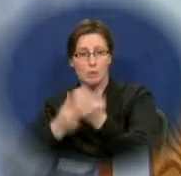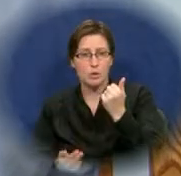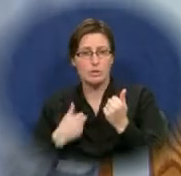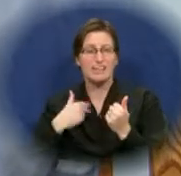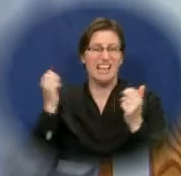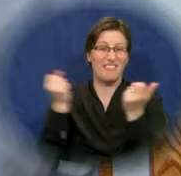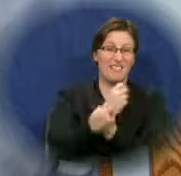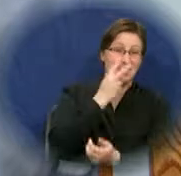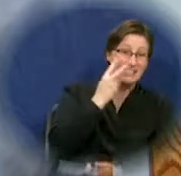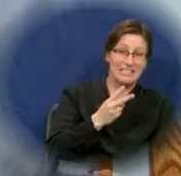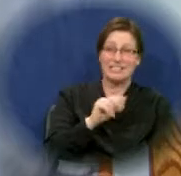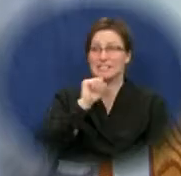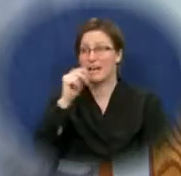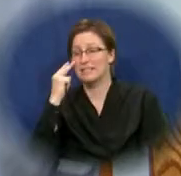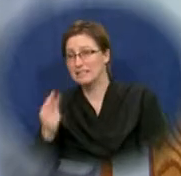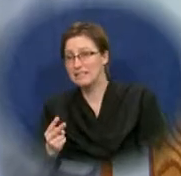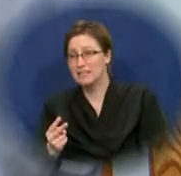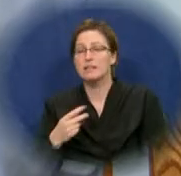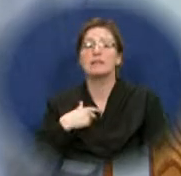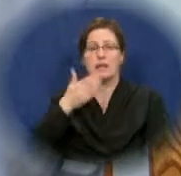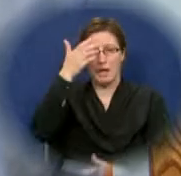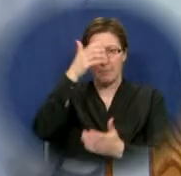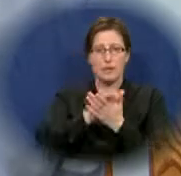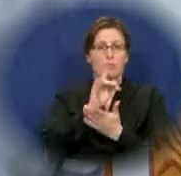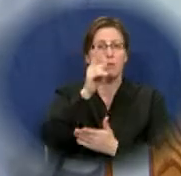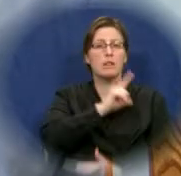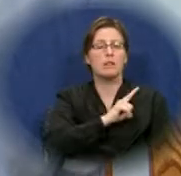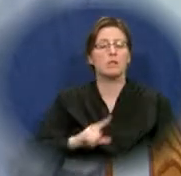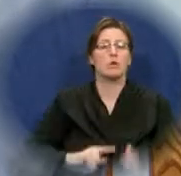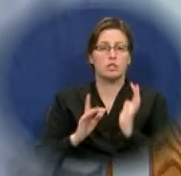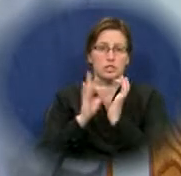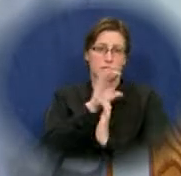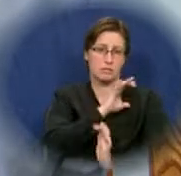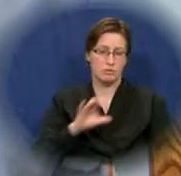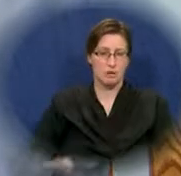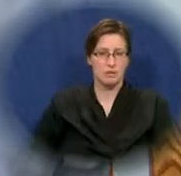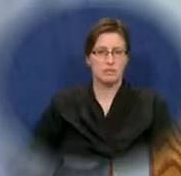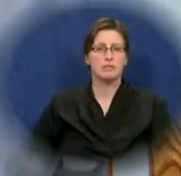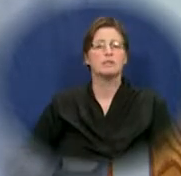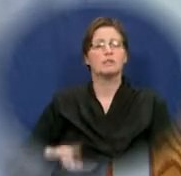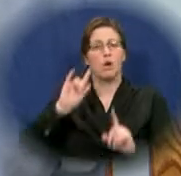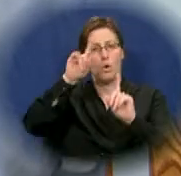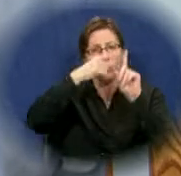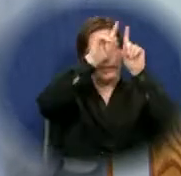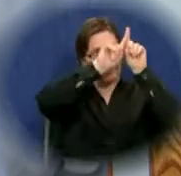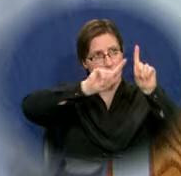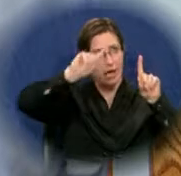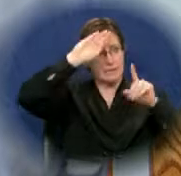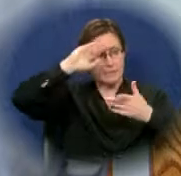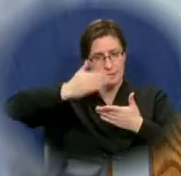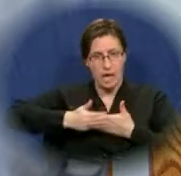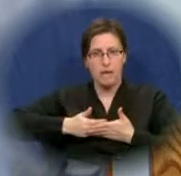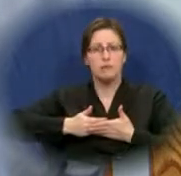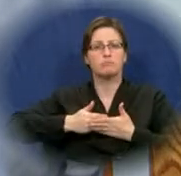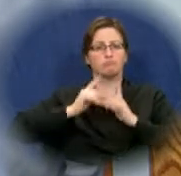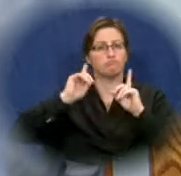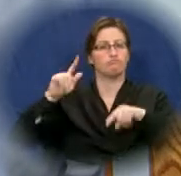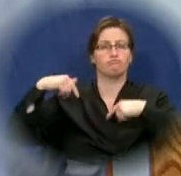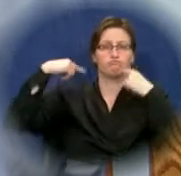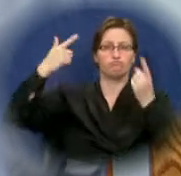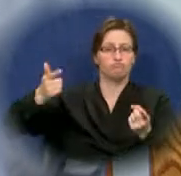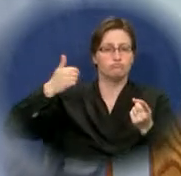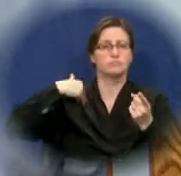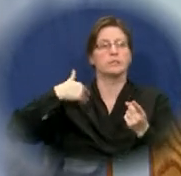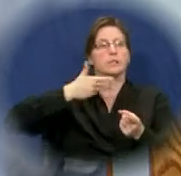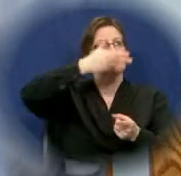all things visible and invisible. I believe in one Lord, Jesus Christ, the only begotten Son of God, born of the Father